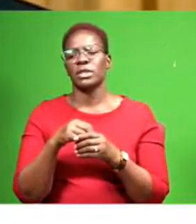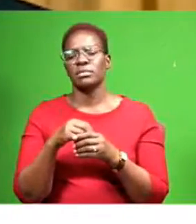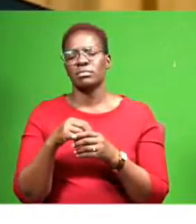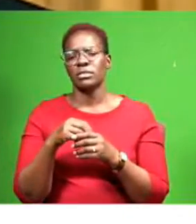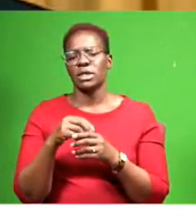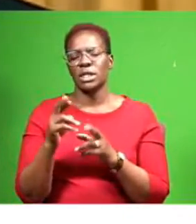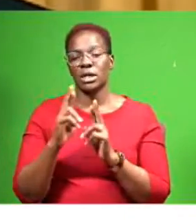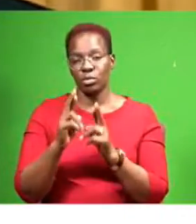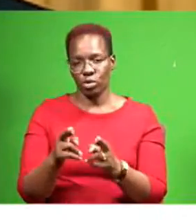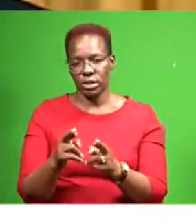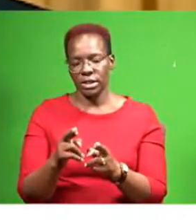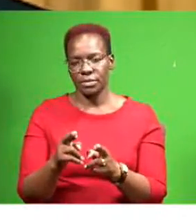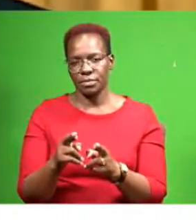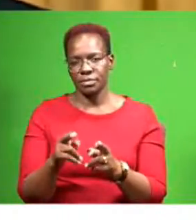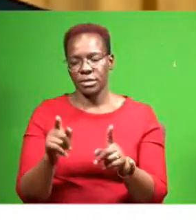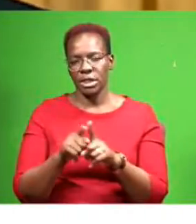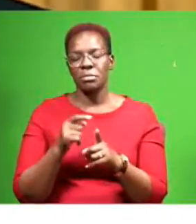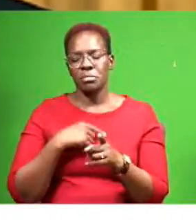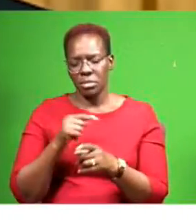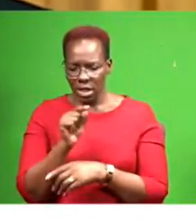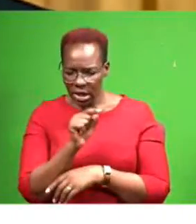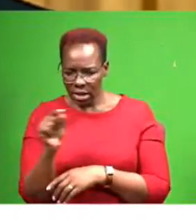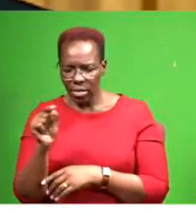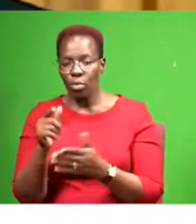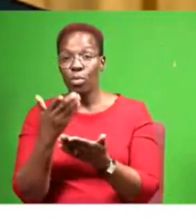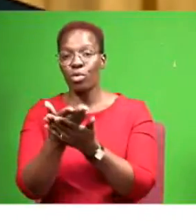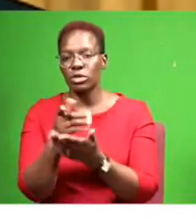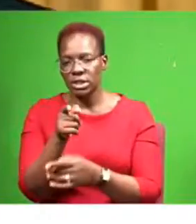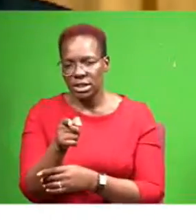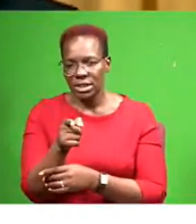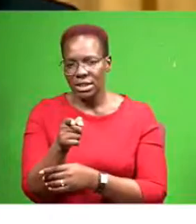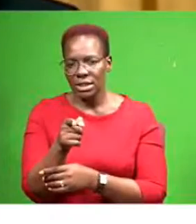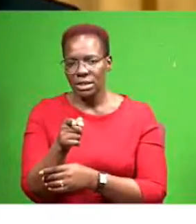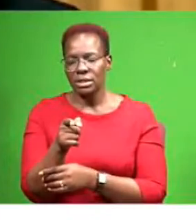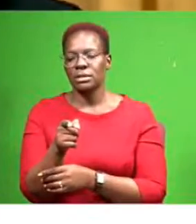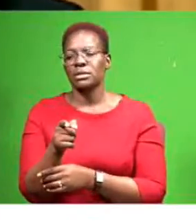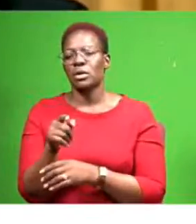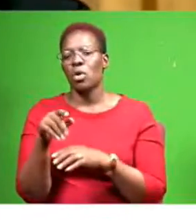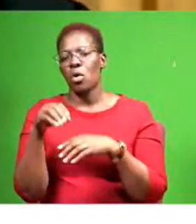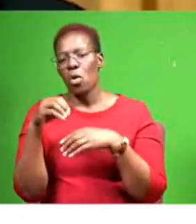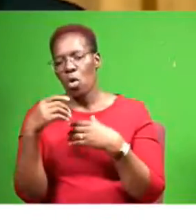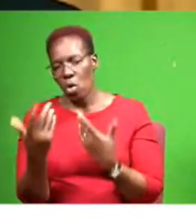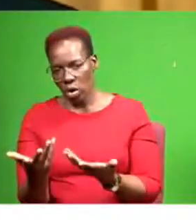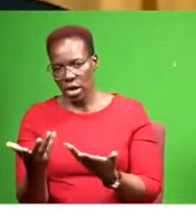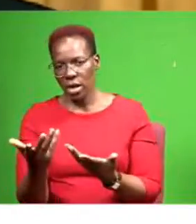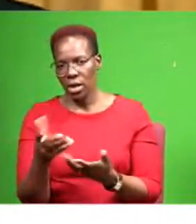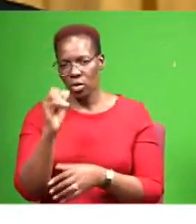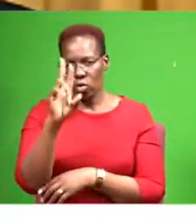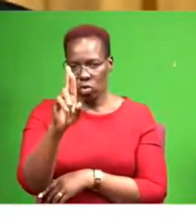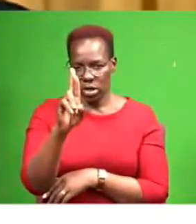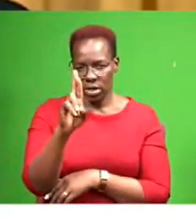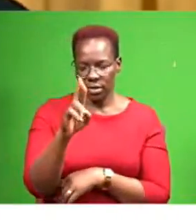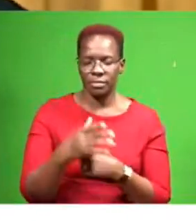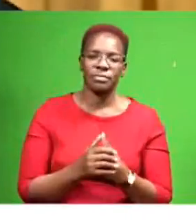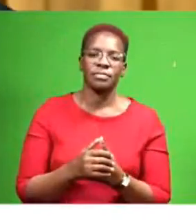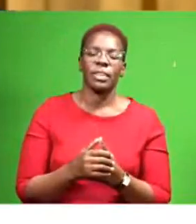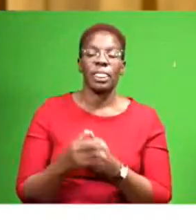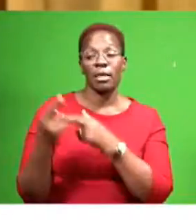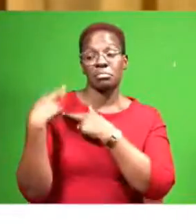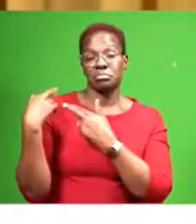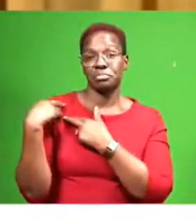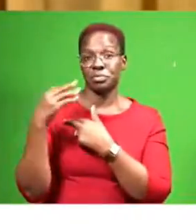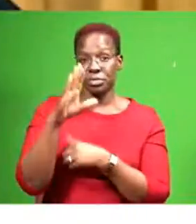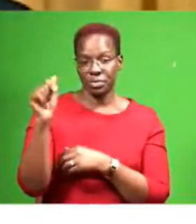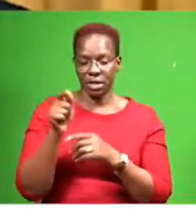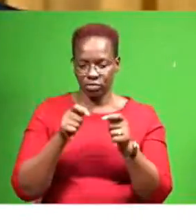report. And I underline the words propose and the words or. The mandate of the BBI Steering Committee in